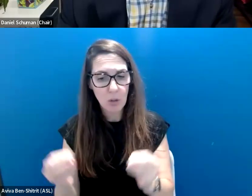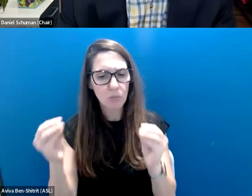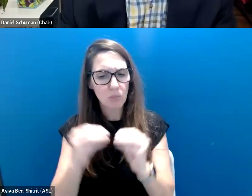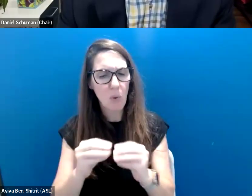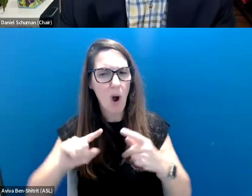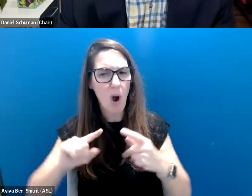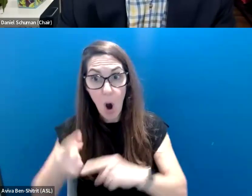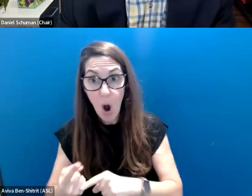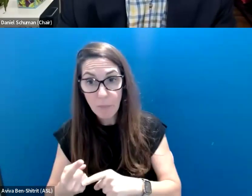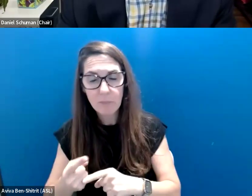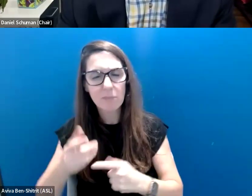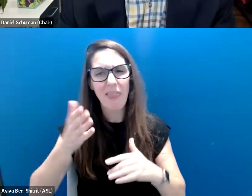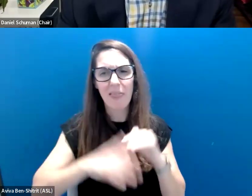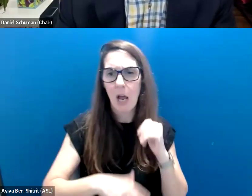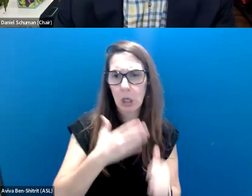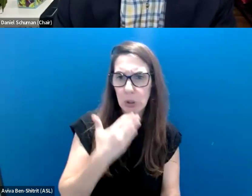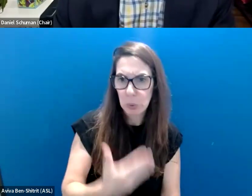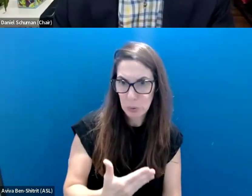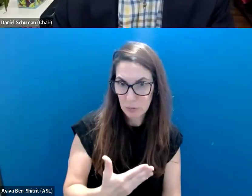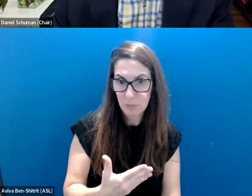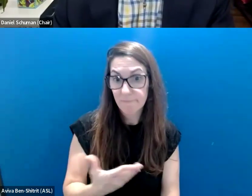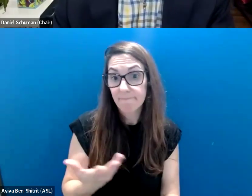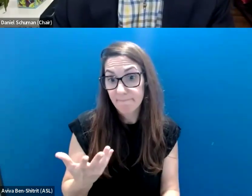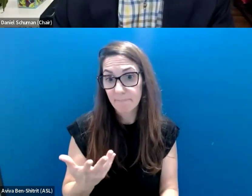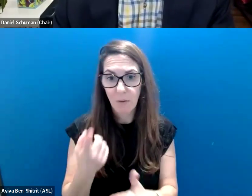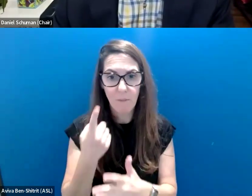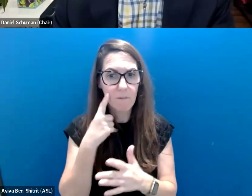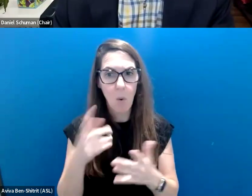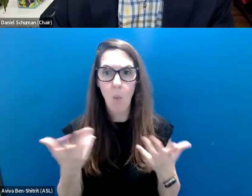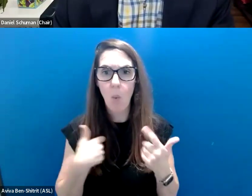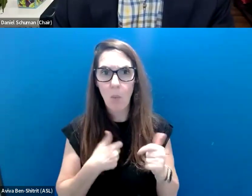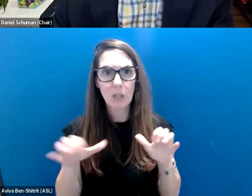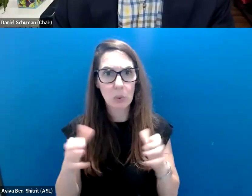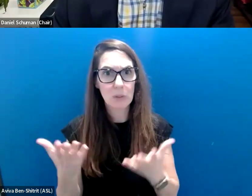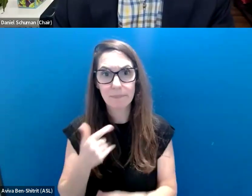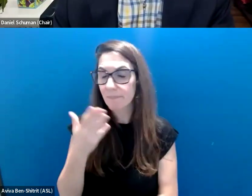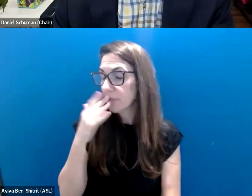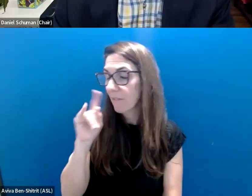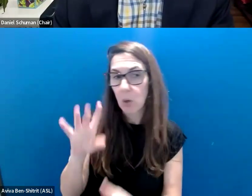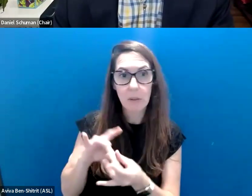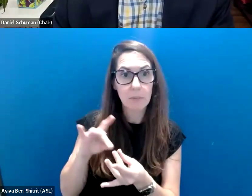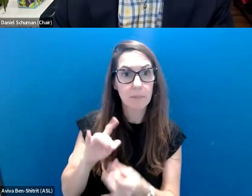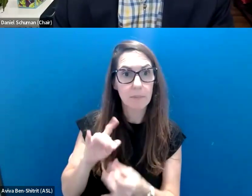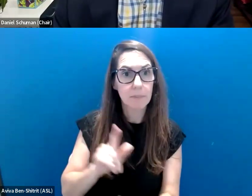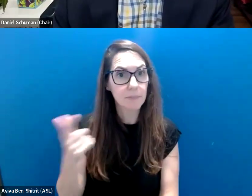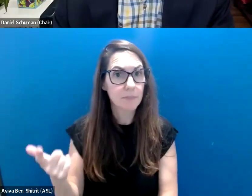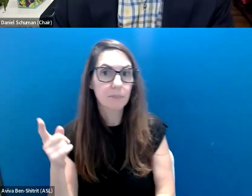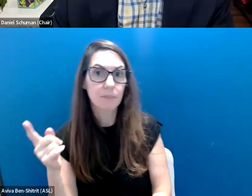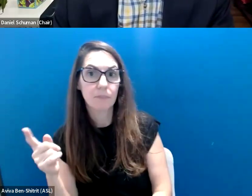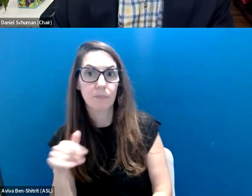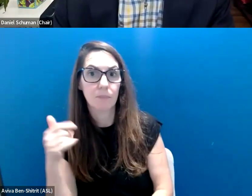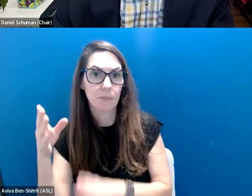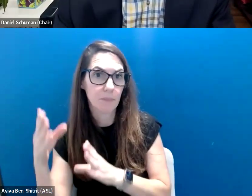what we're trying to do here. Over. Thank you for the comment. Charlie.